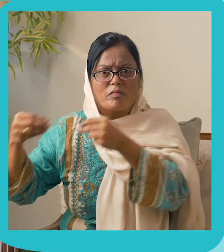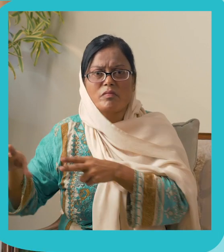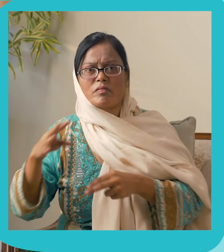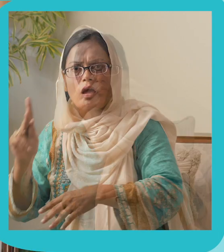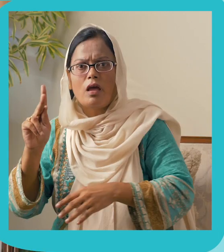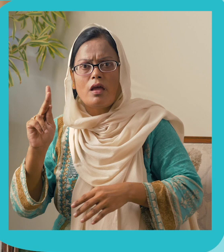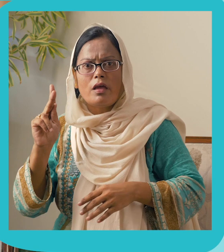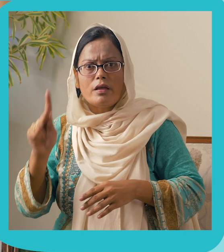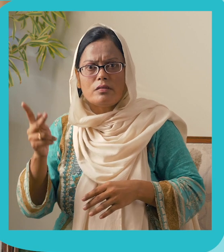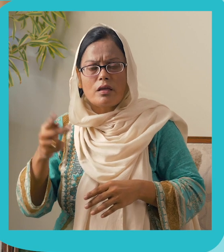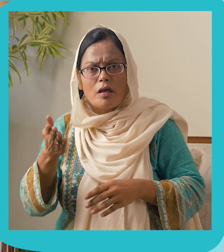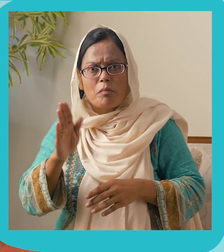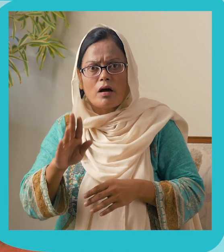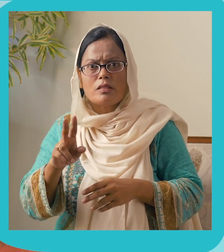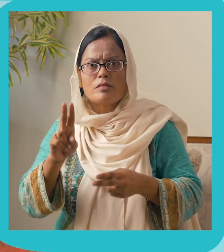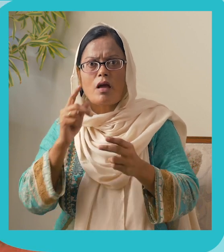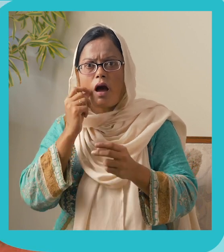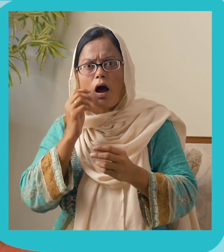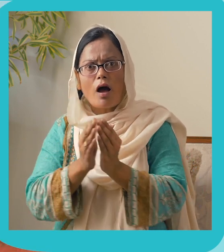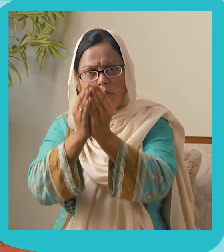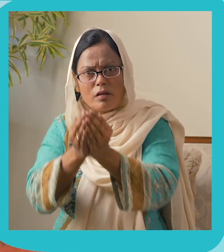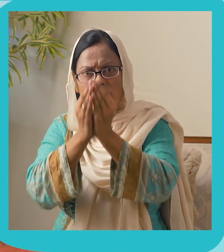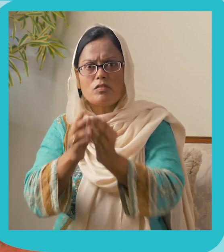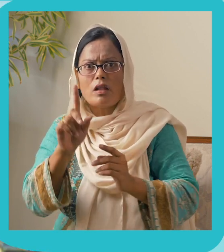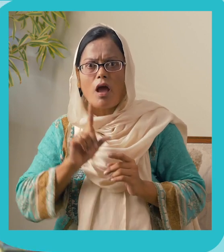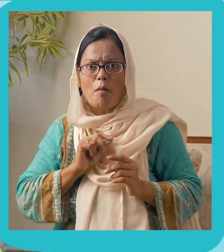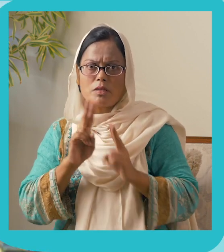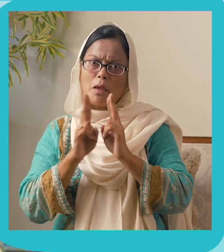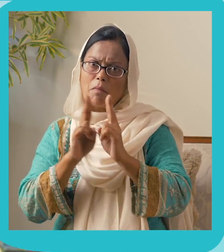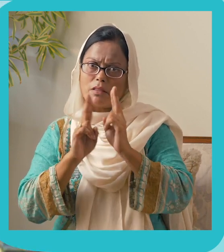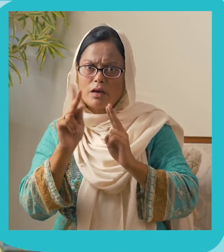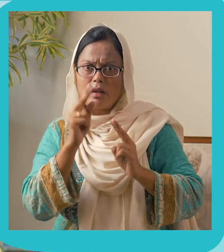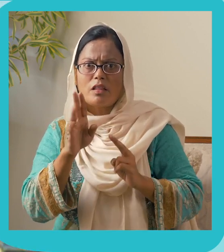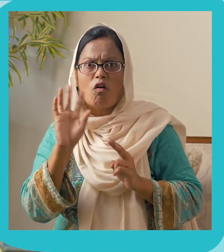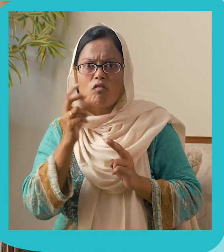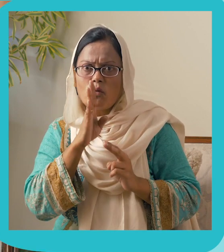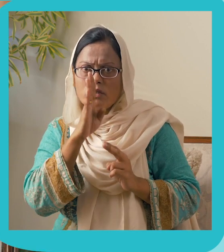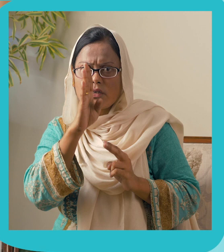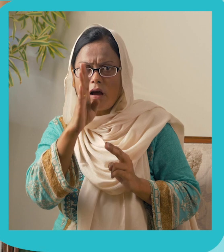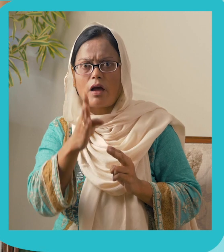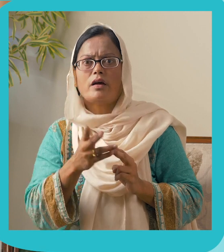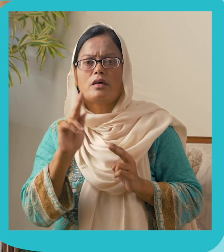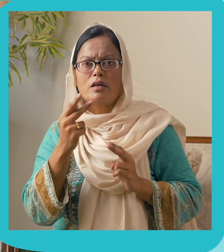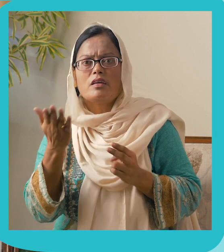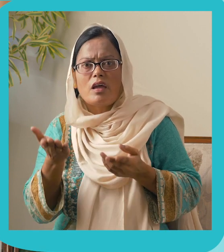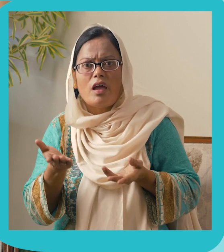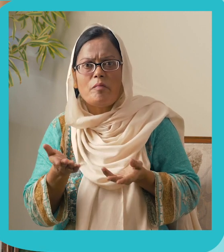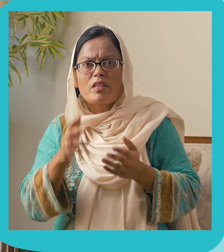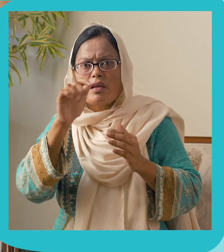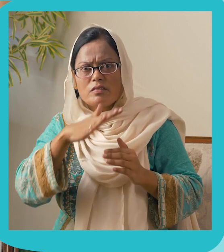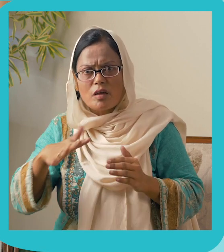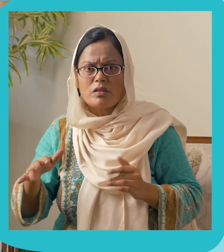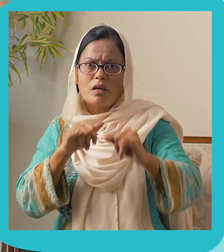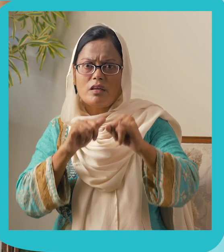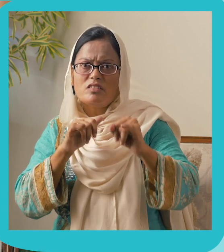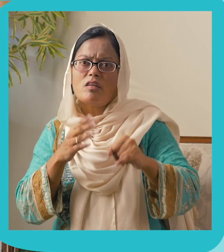fisherman cut the plastic with a knife. As they worked, Olive heard them discuss how dangerous